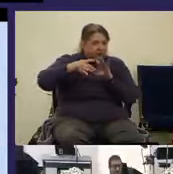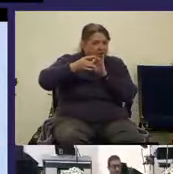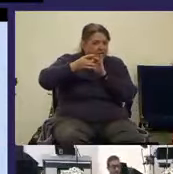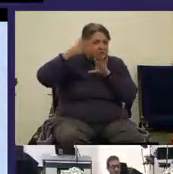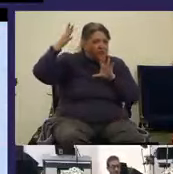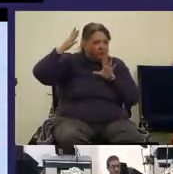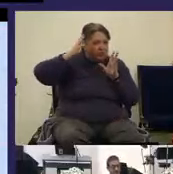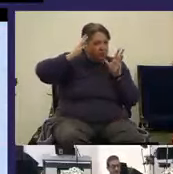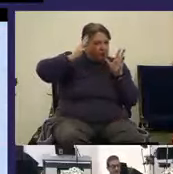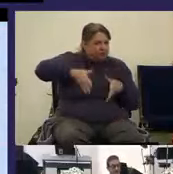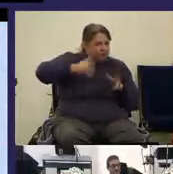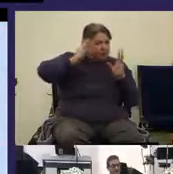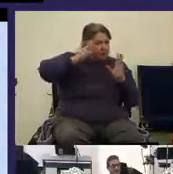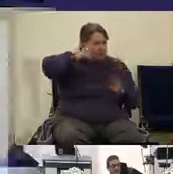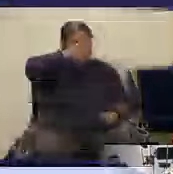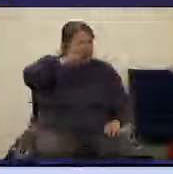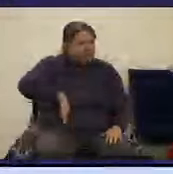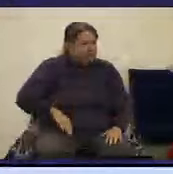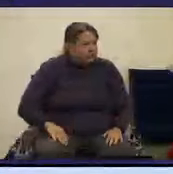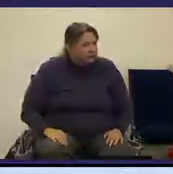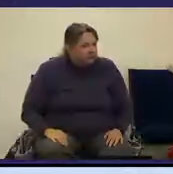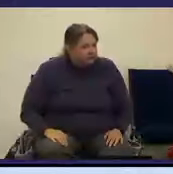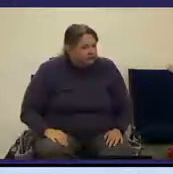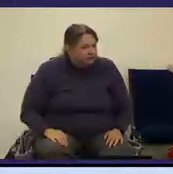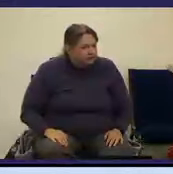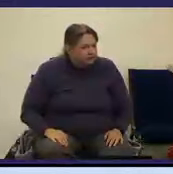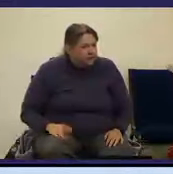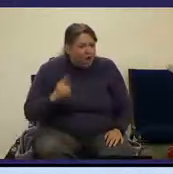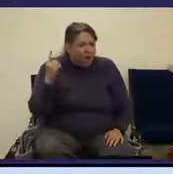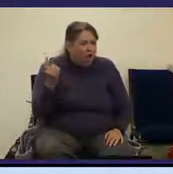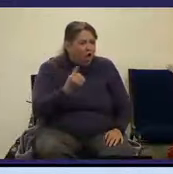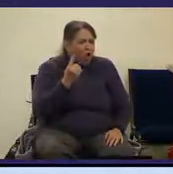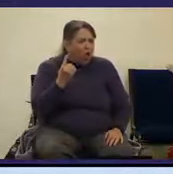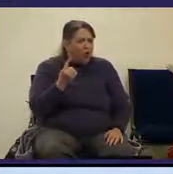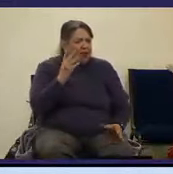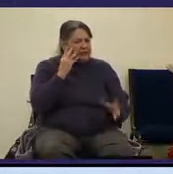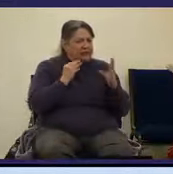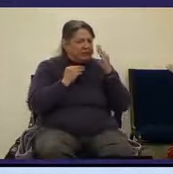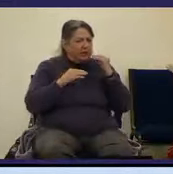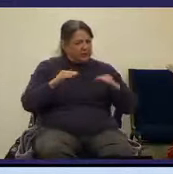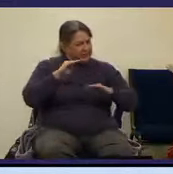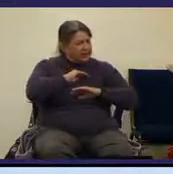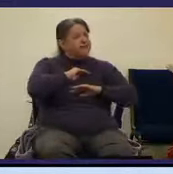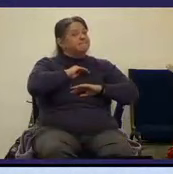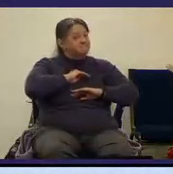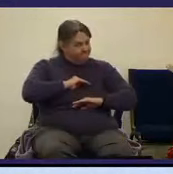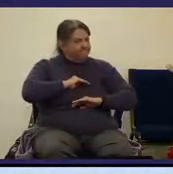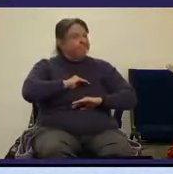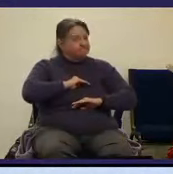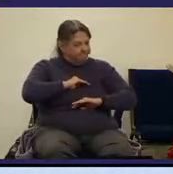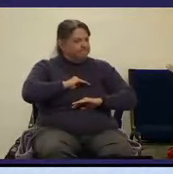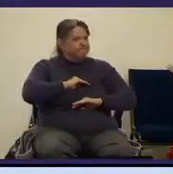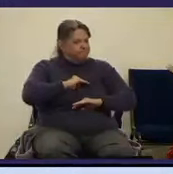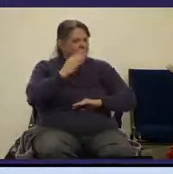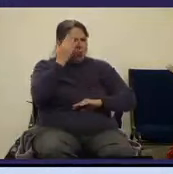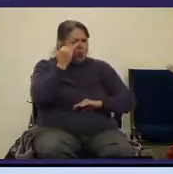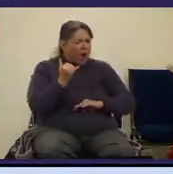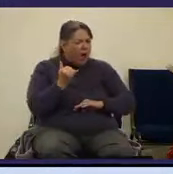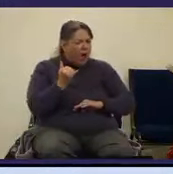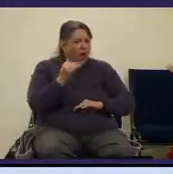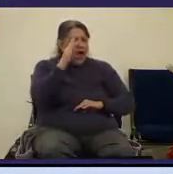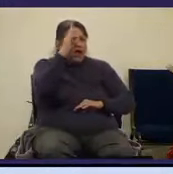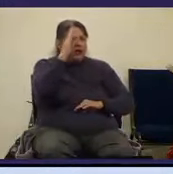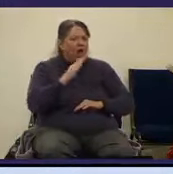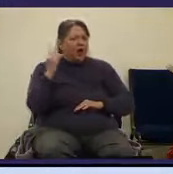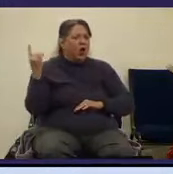you. Be content with what you have, because as long as you have God, you